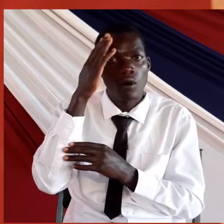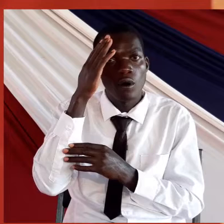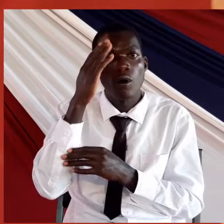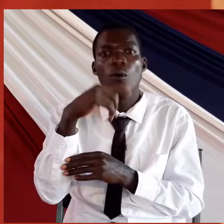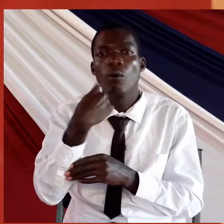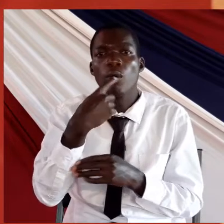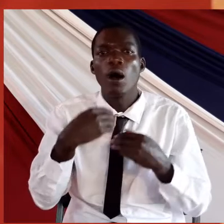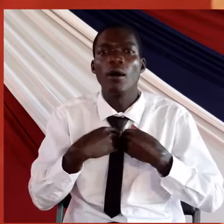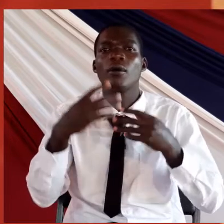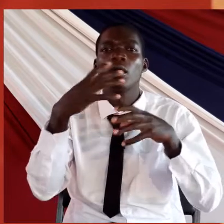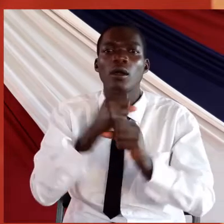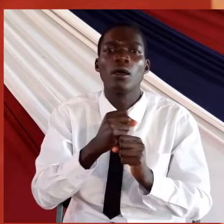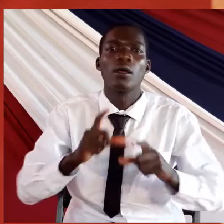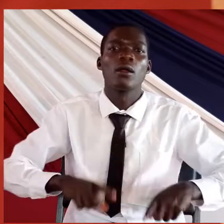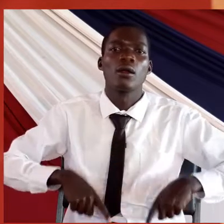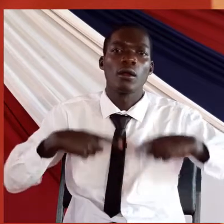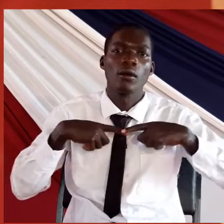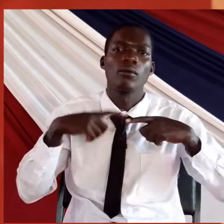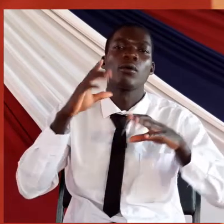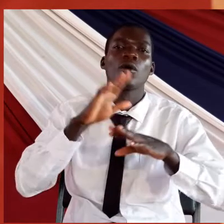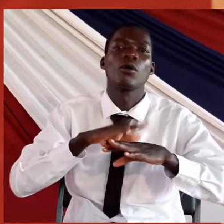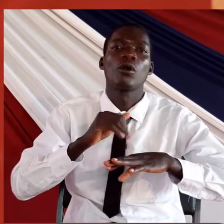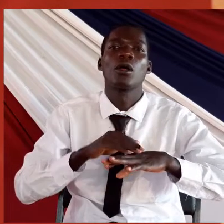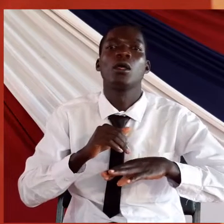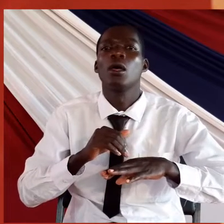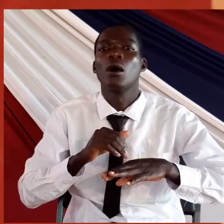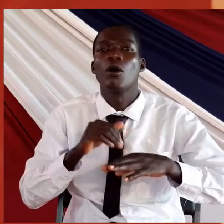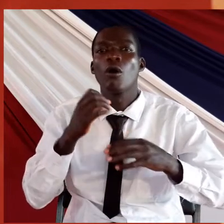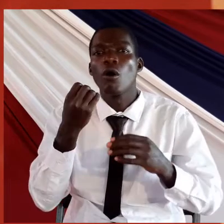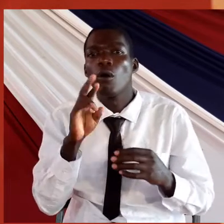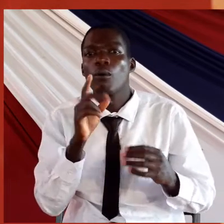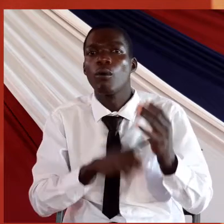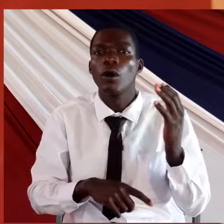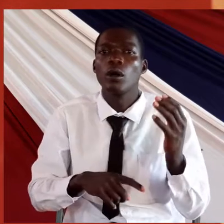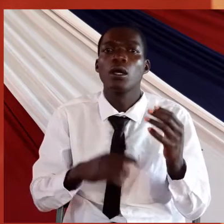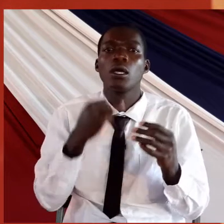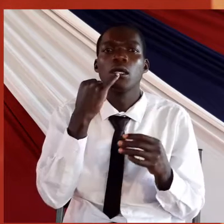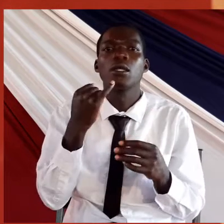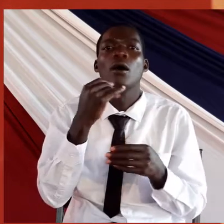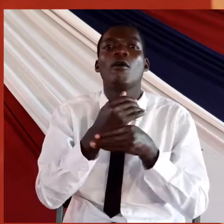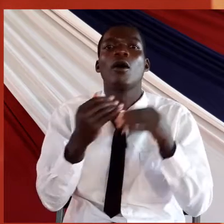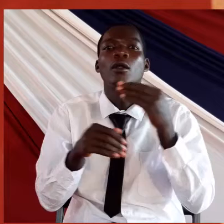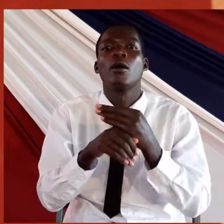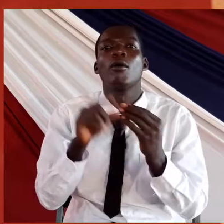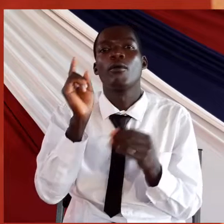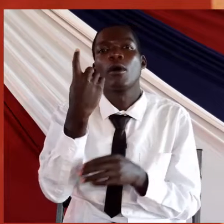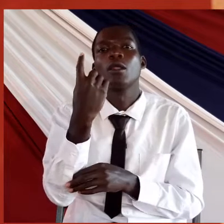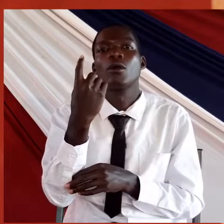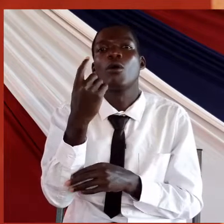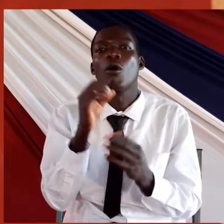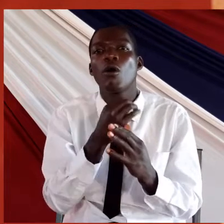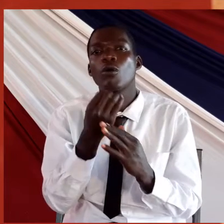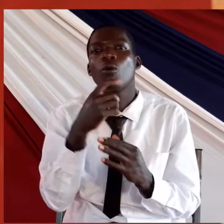who has stretched the line upon it? On what are its foundation fastened? Or